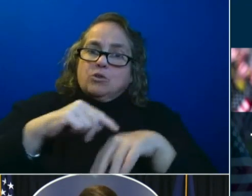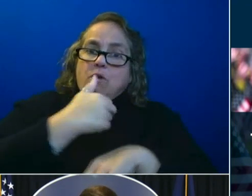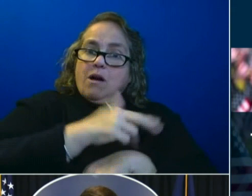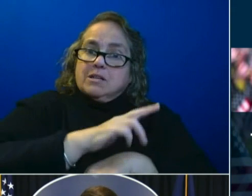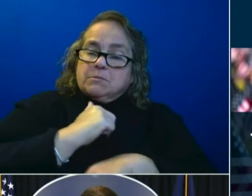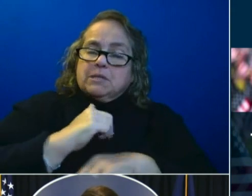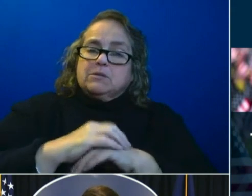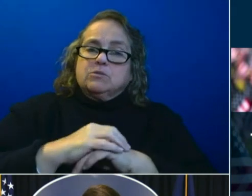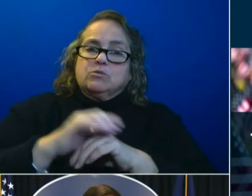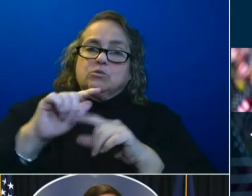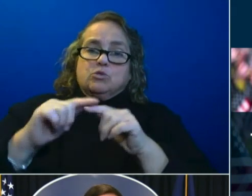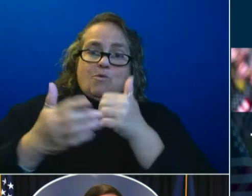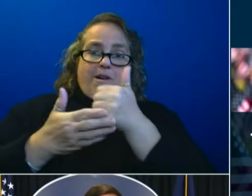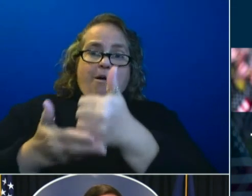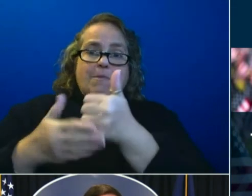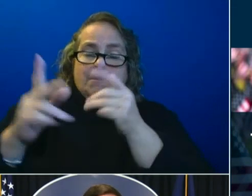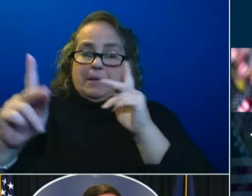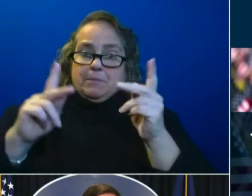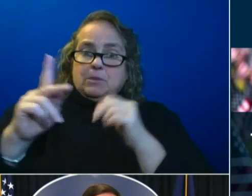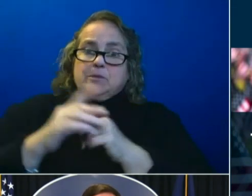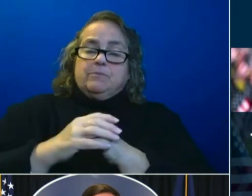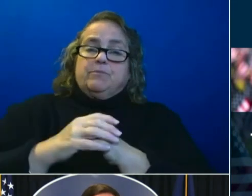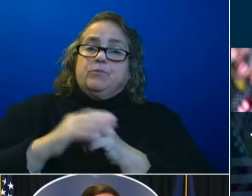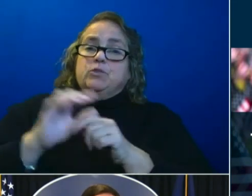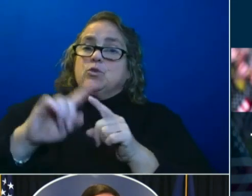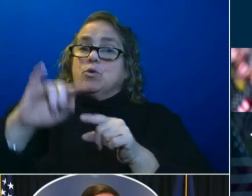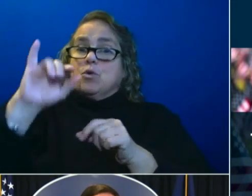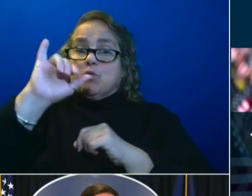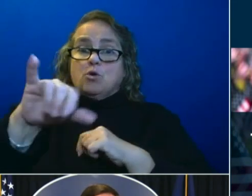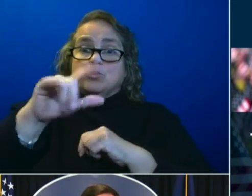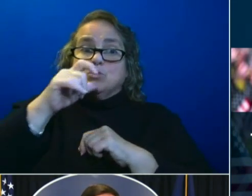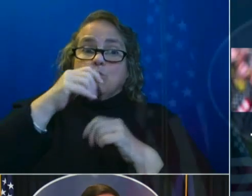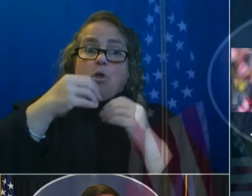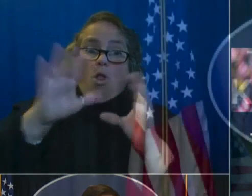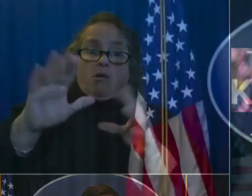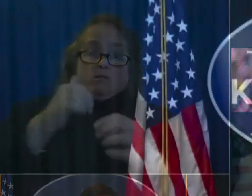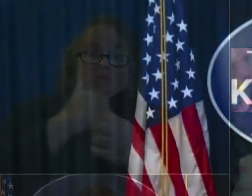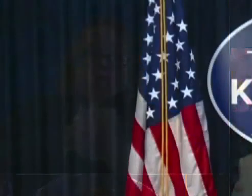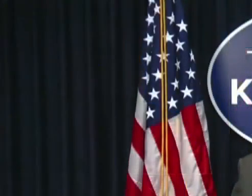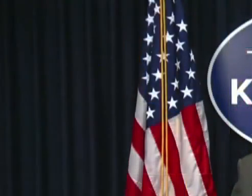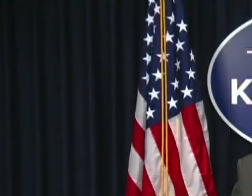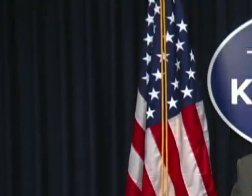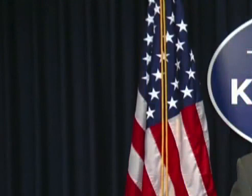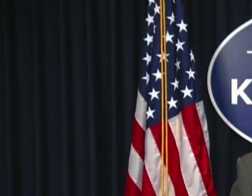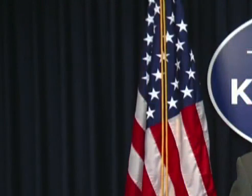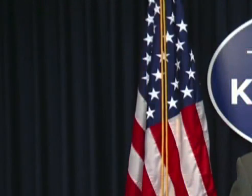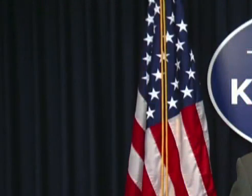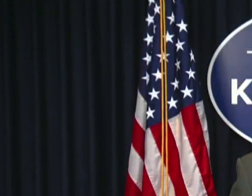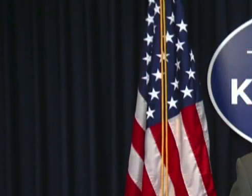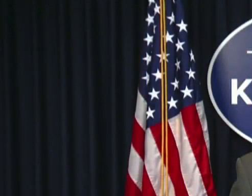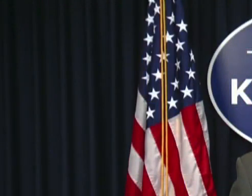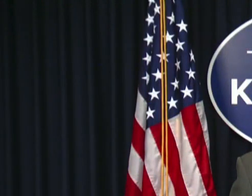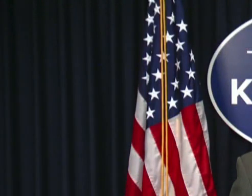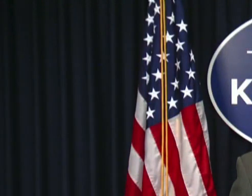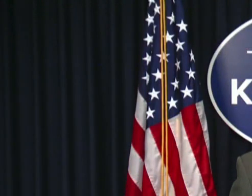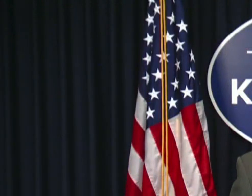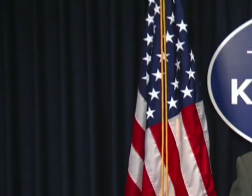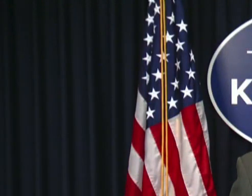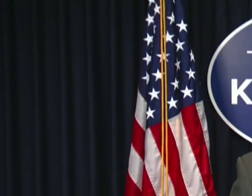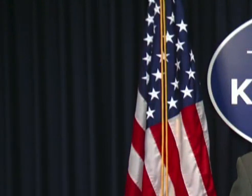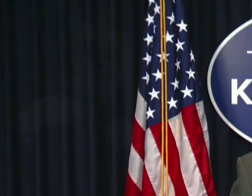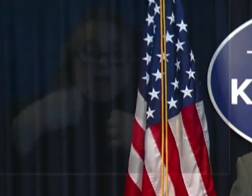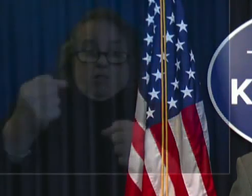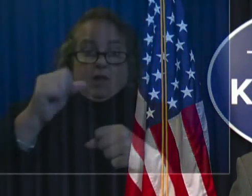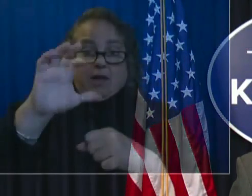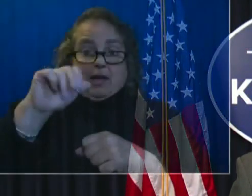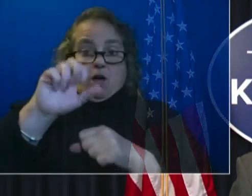out there, to those who lost a loved one that couldn't be there, to those healthcare workers that held the hand